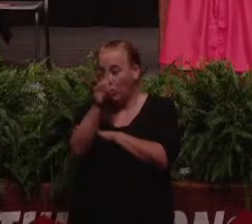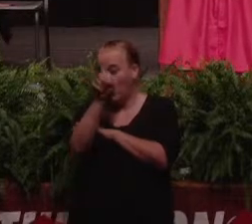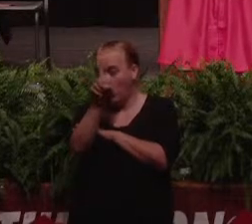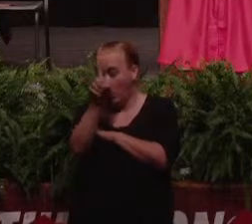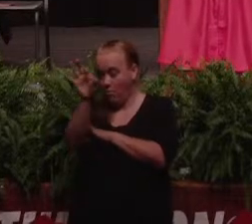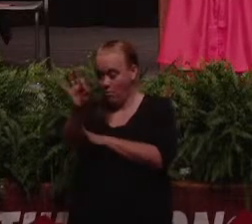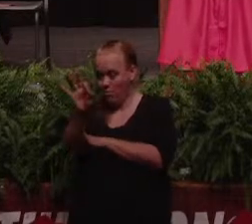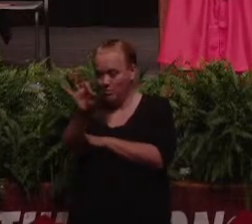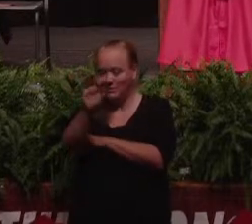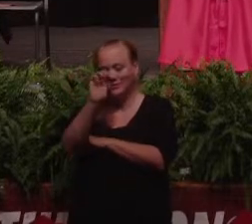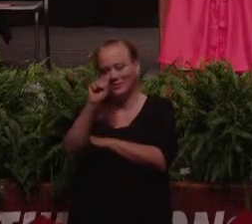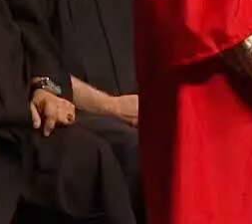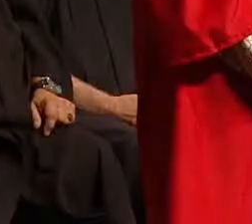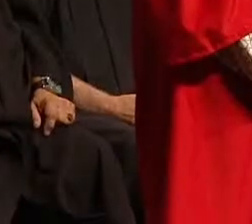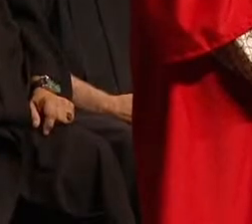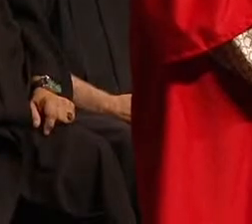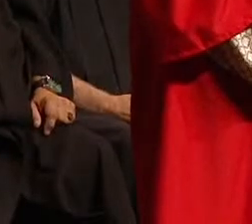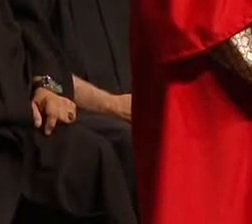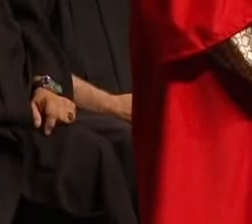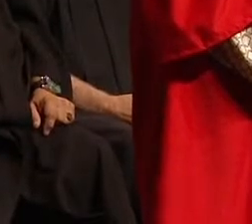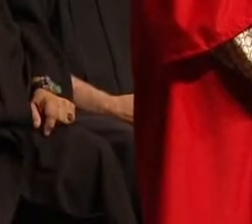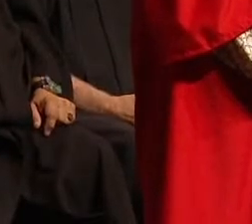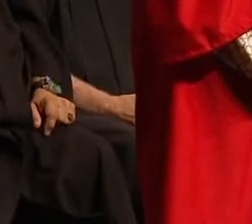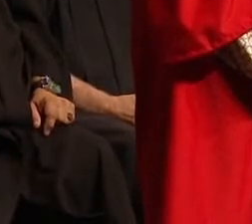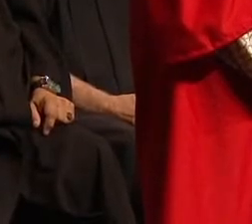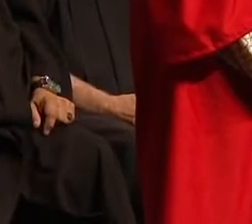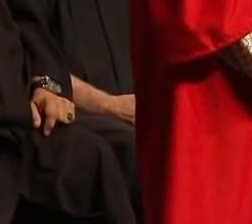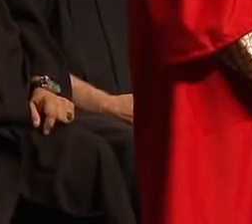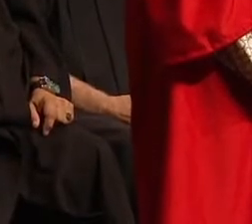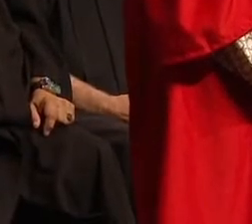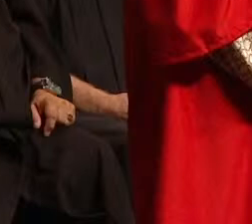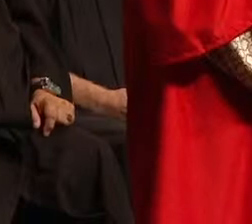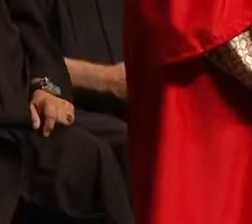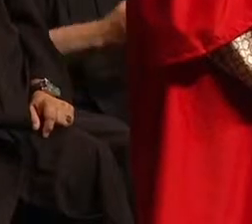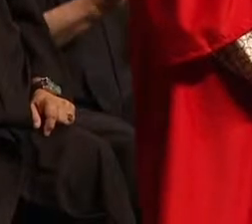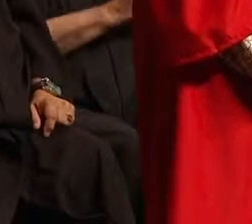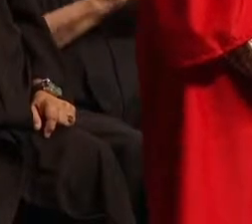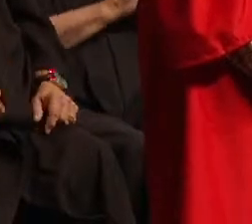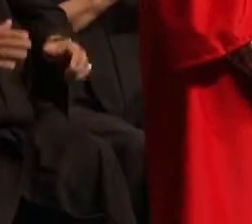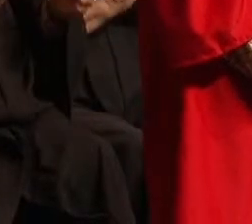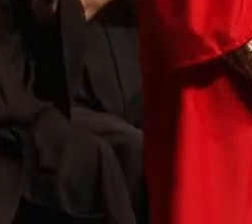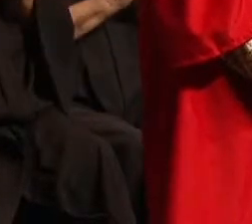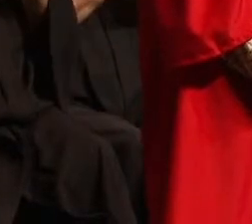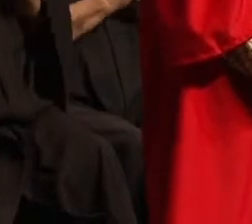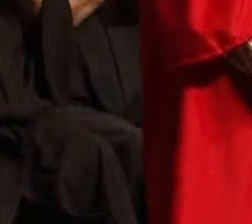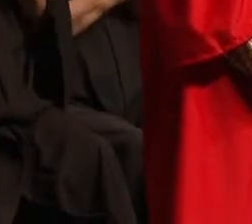100.7419, Ms. Stacy J. Luna, the valedictorian of the class of 2022.